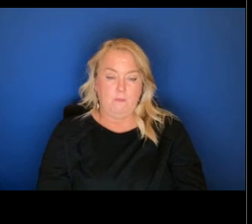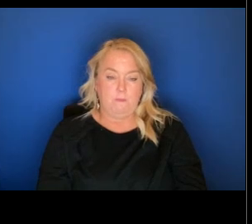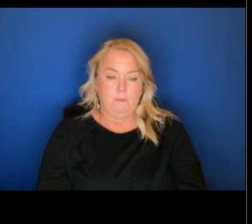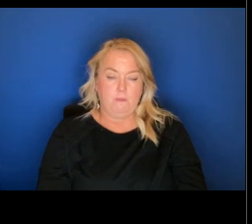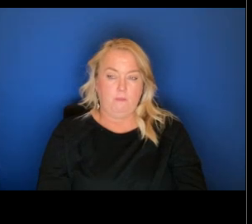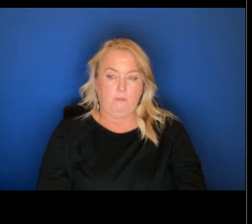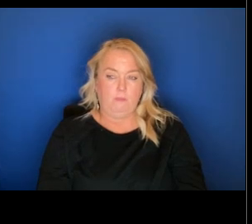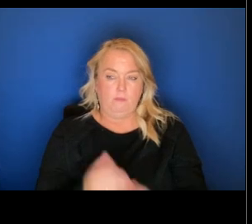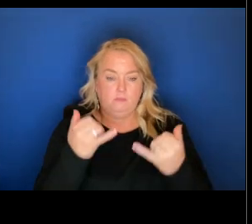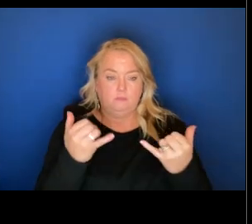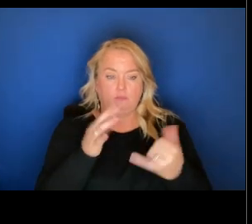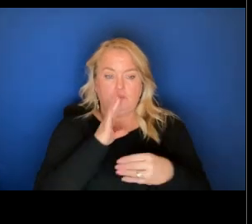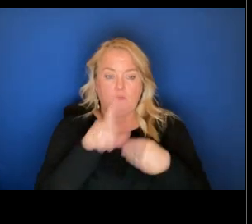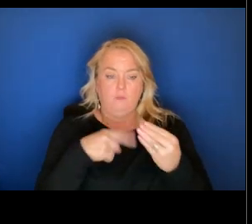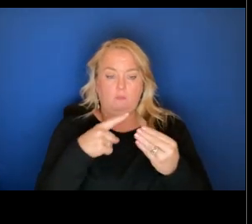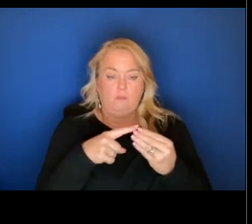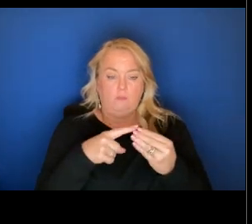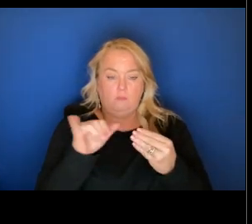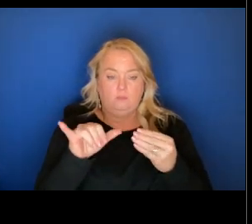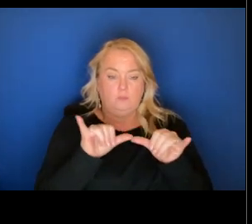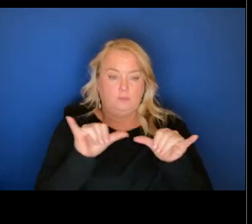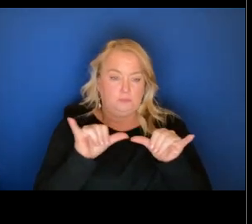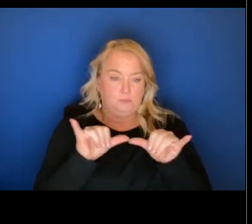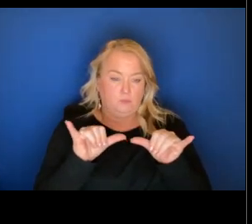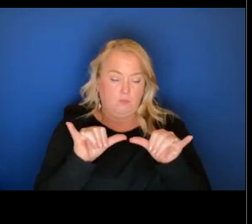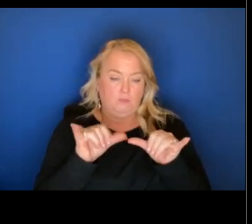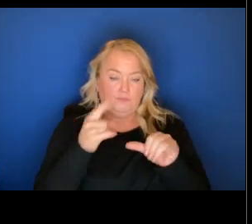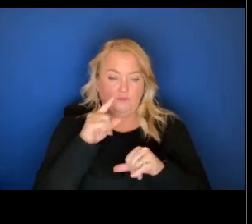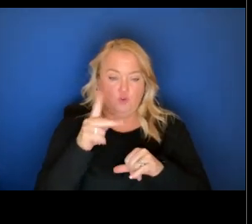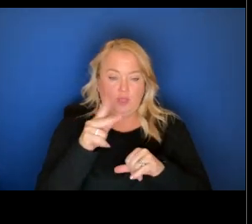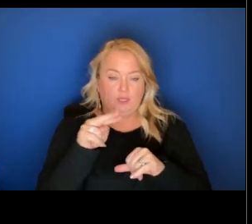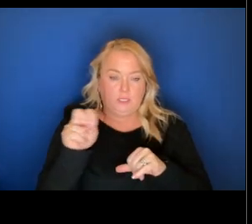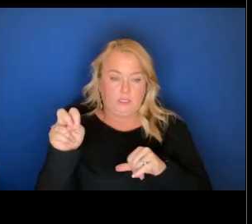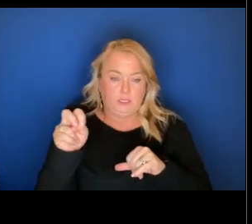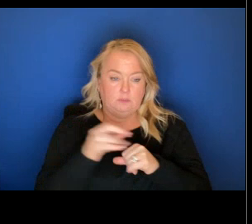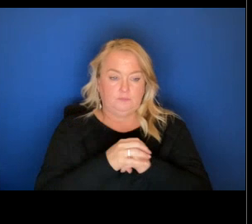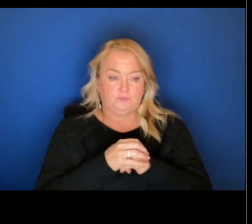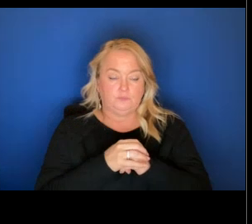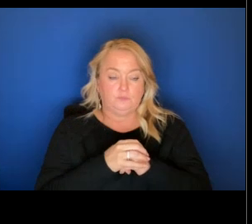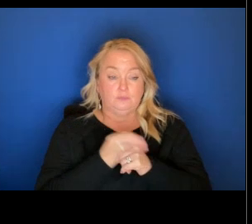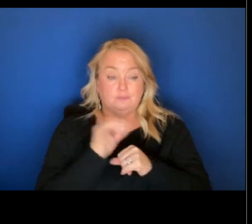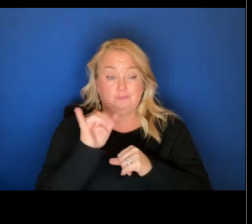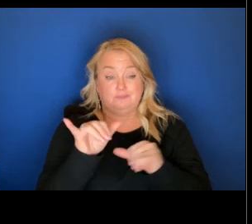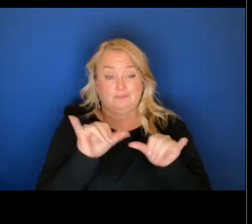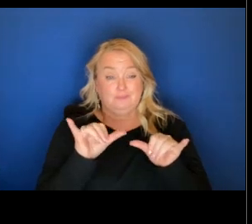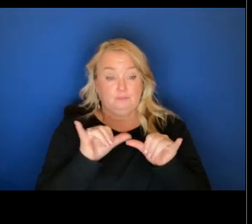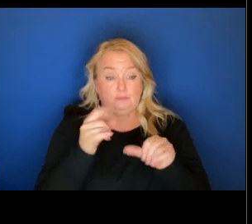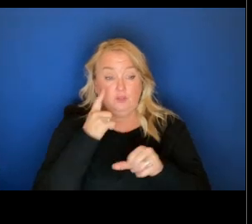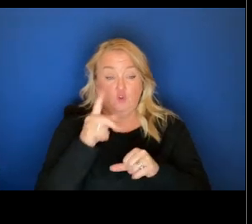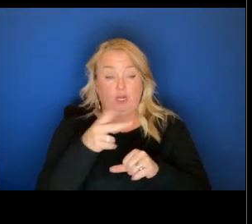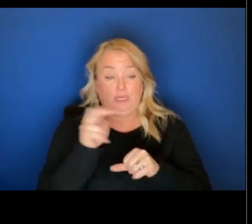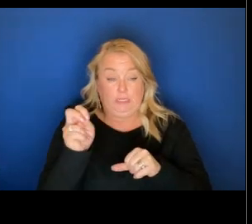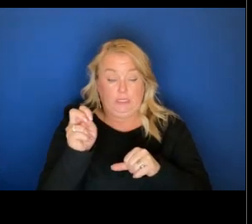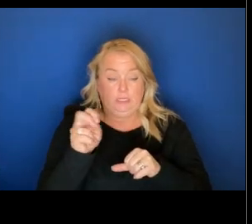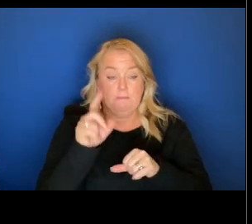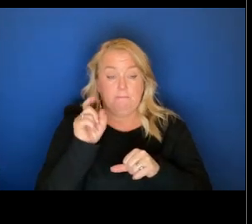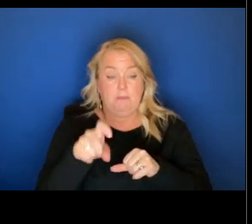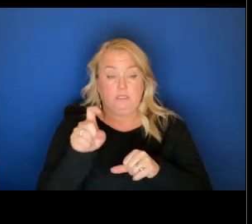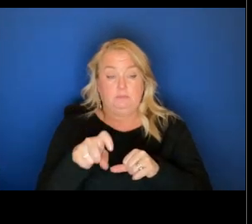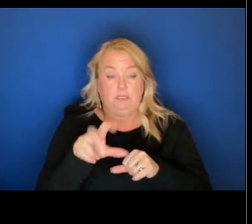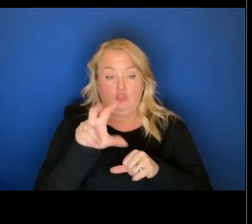Now, let's talk about the knee space dimensions. The dimensions for the knee space